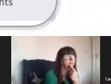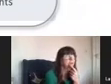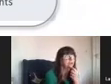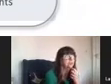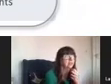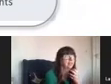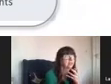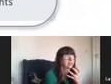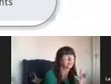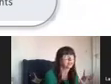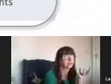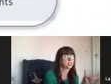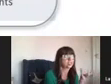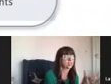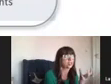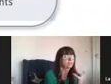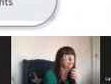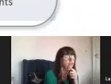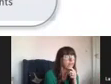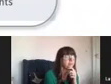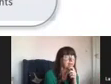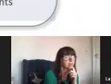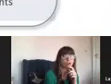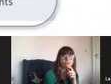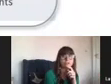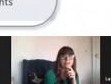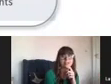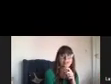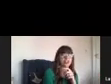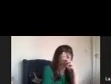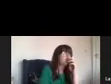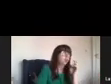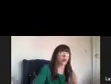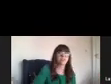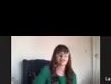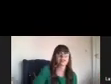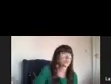So the aim, I would say, to continue is to look at further impacts of the